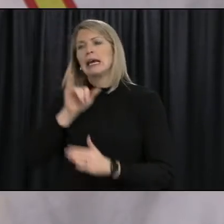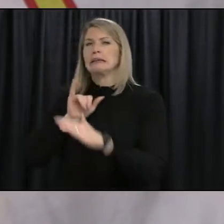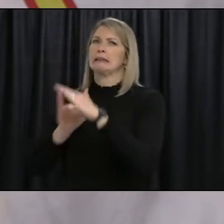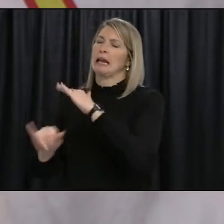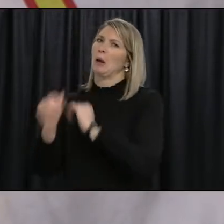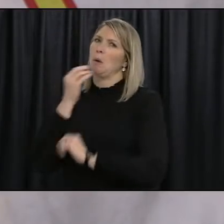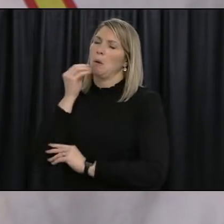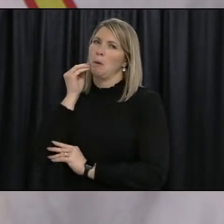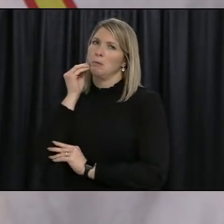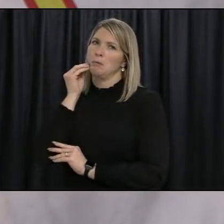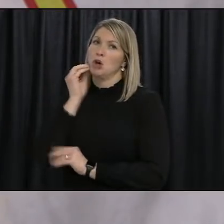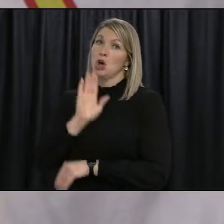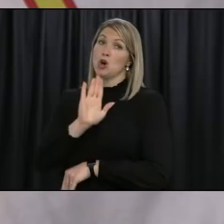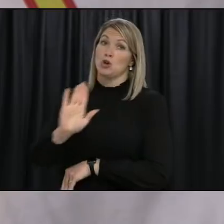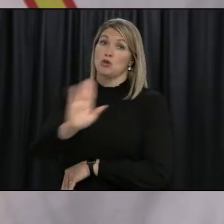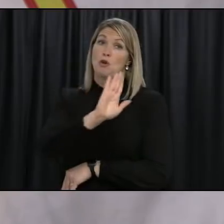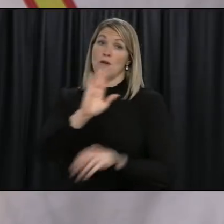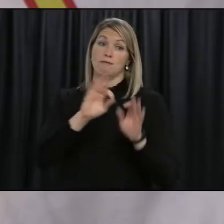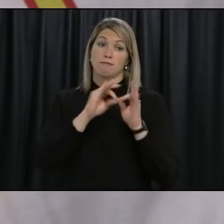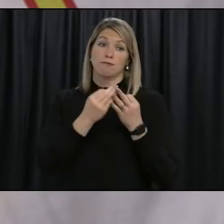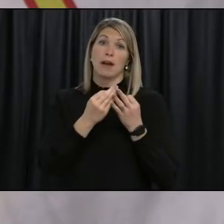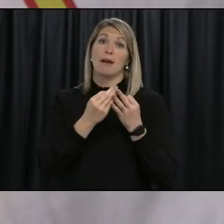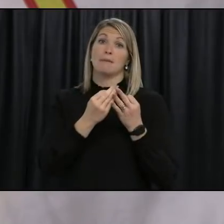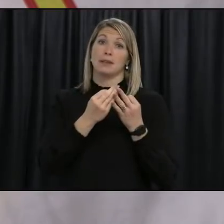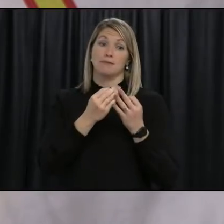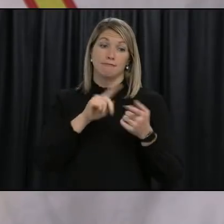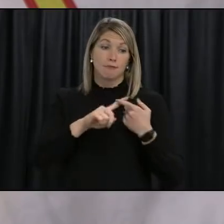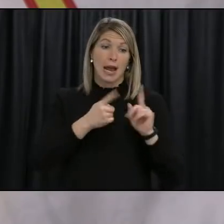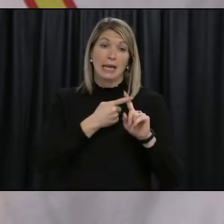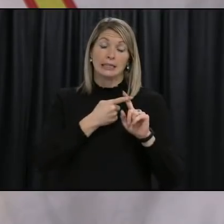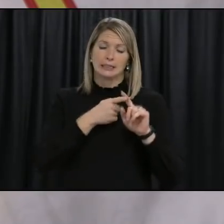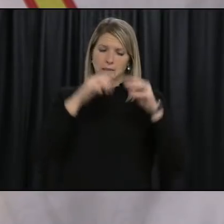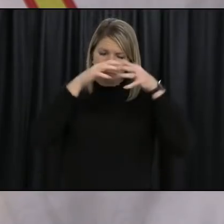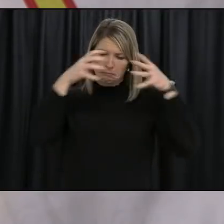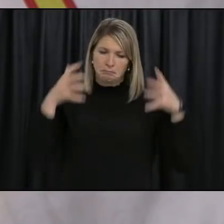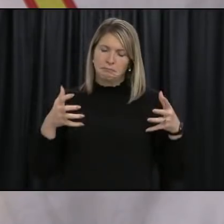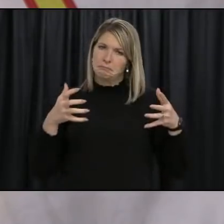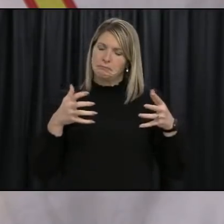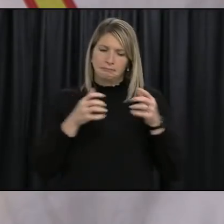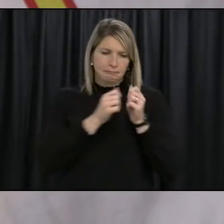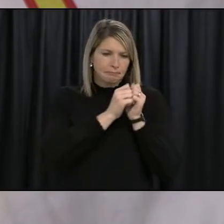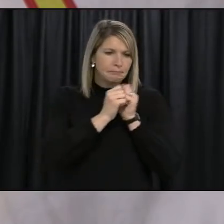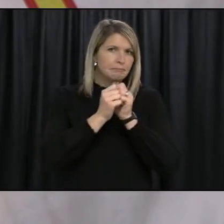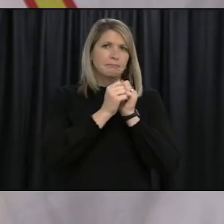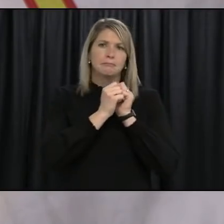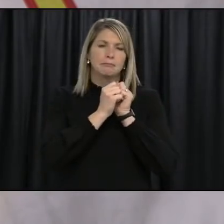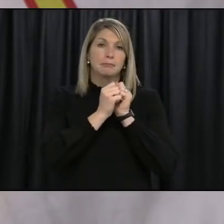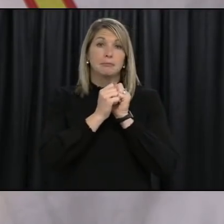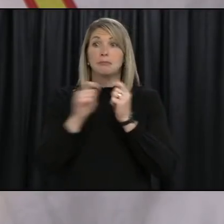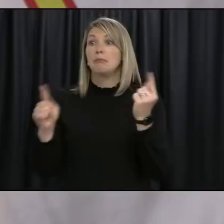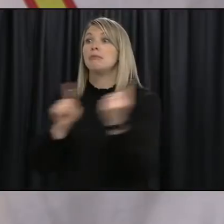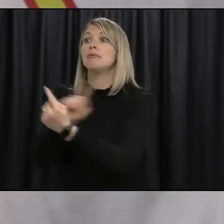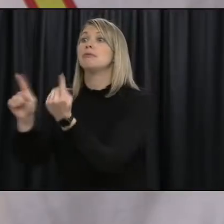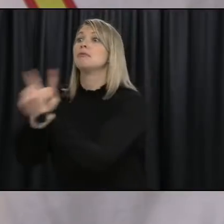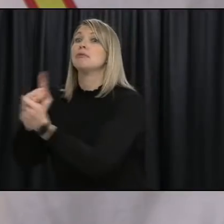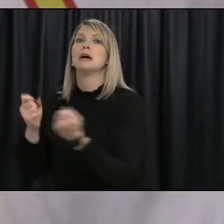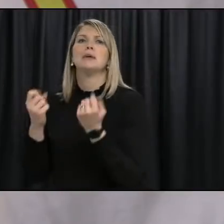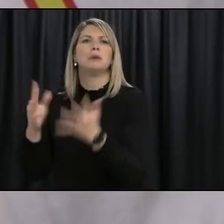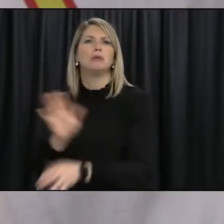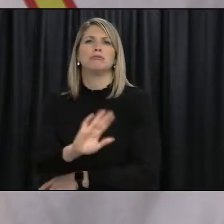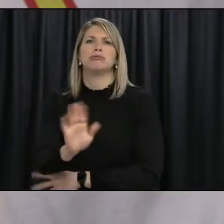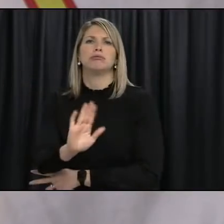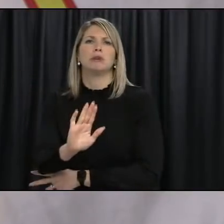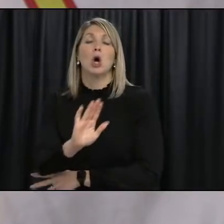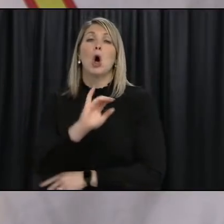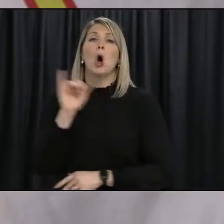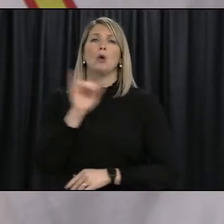much as possible. Stay home if unwell, cover coughs and sneezes, practice proper hand hygiene, and wear a non-medical mask